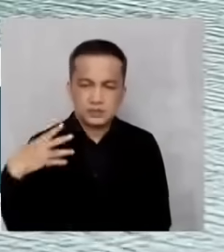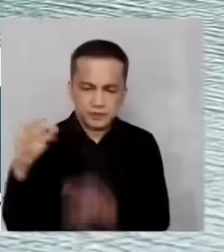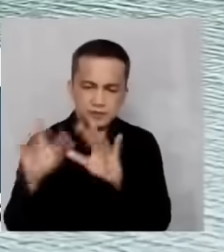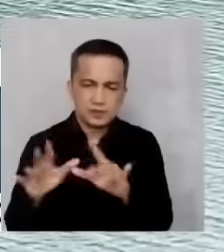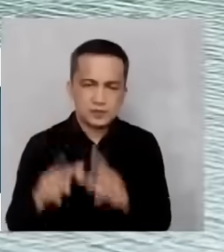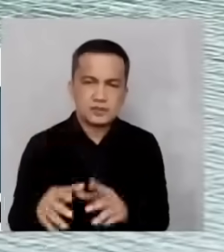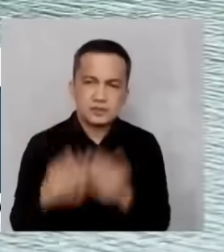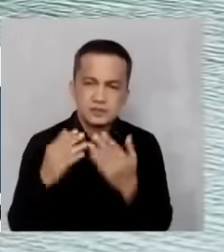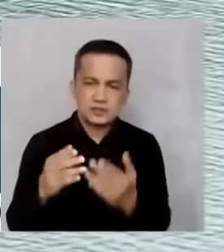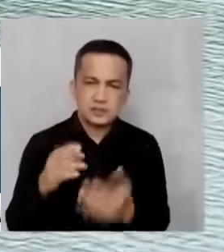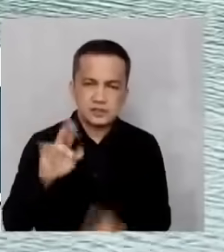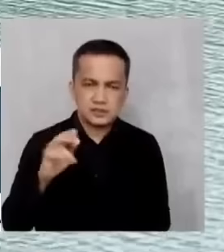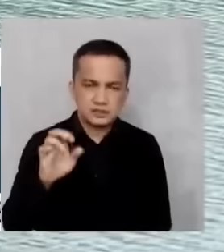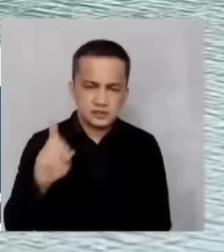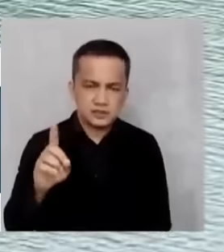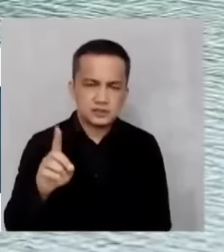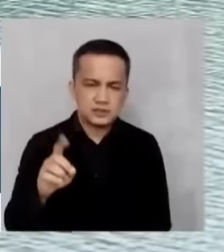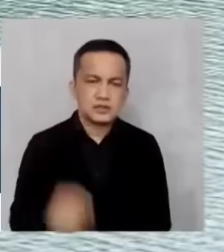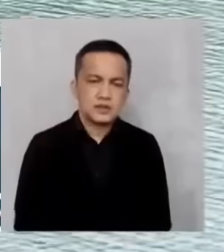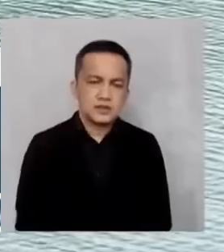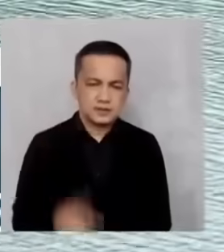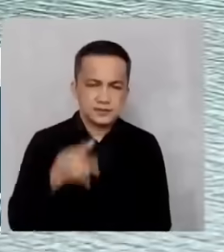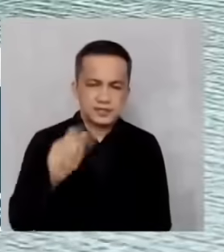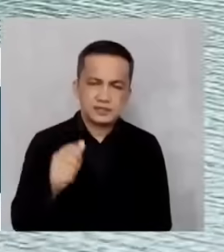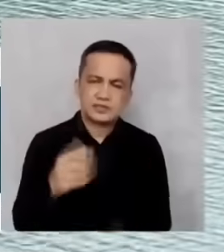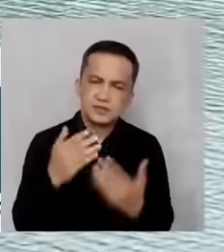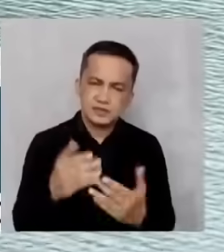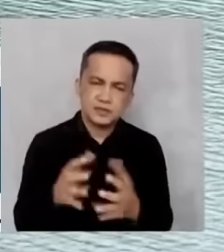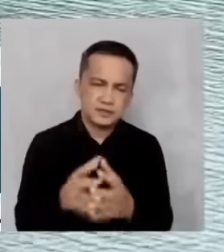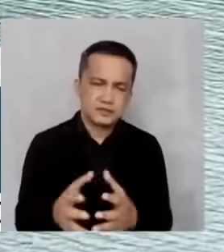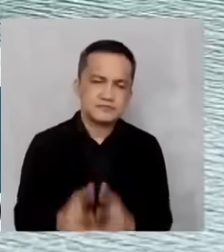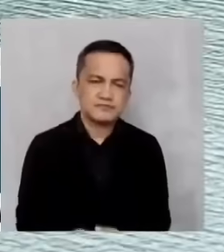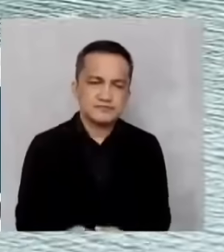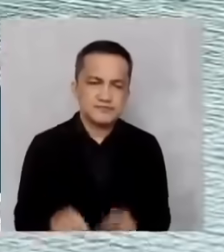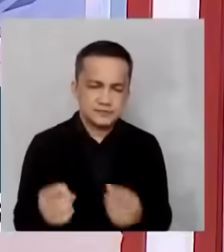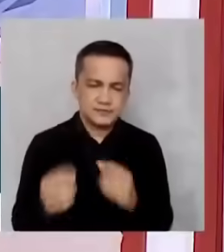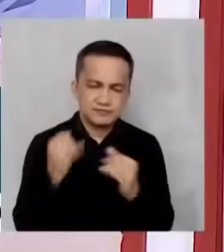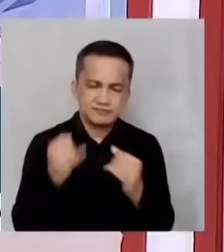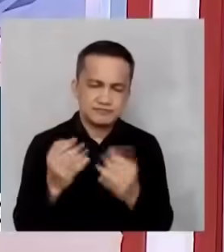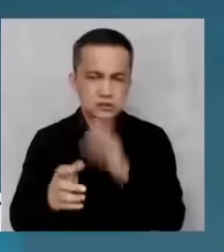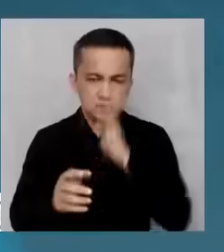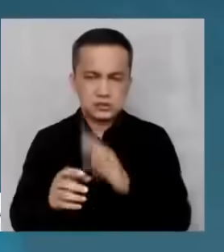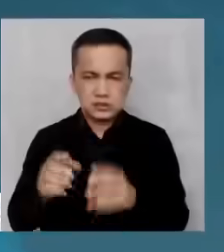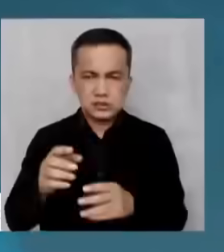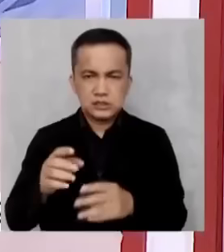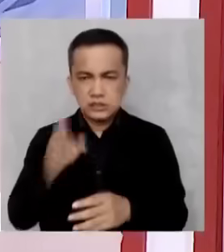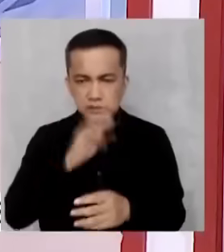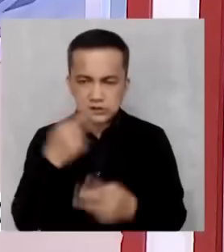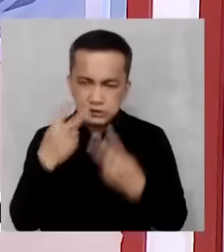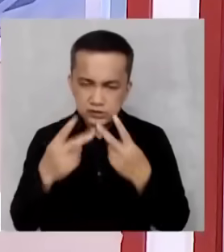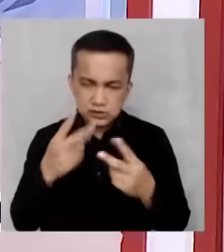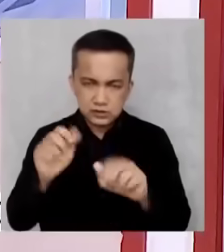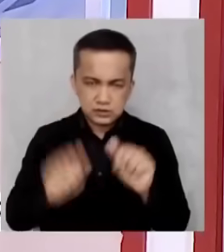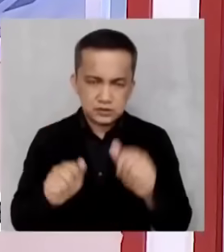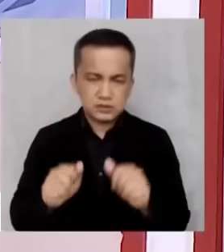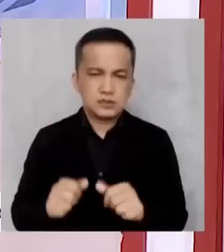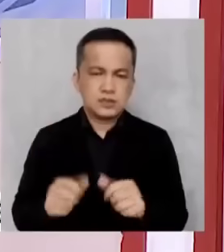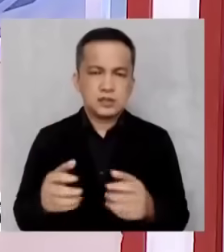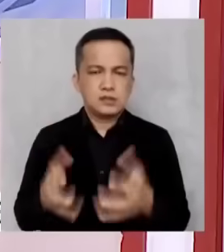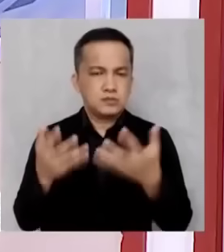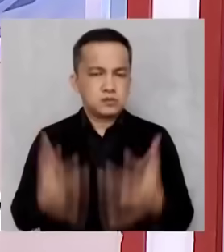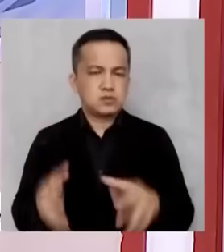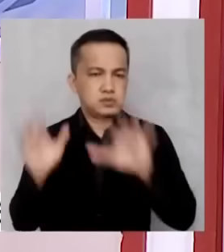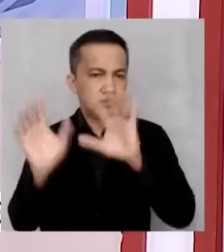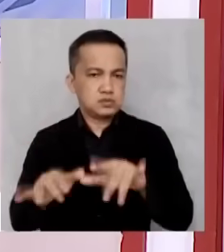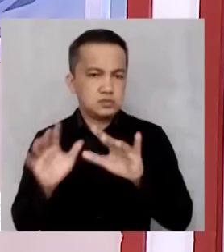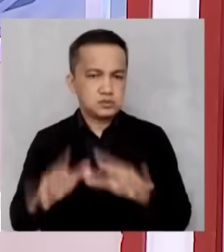our hydrologist there in Pag-asa. Thank you so much for joining us this afternoon. Ingat po. Well, heavy rains also led to floods in